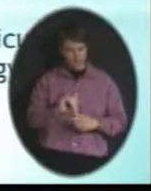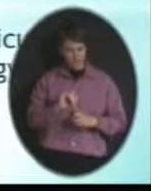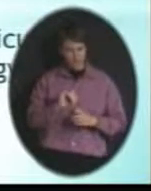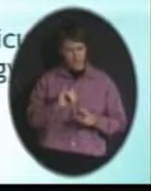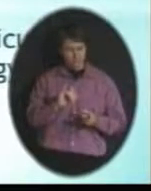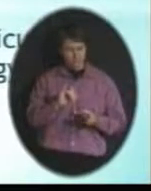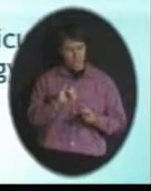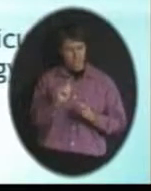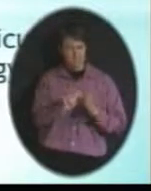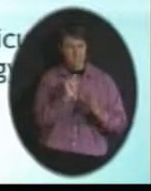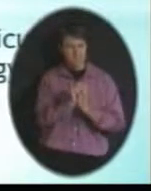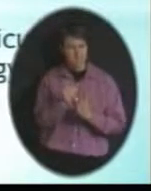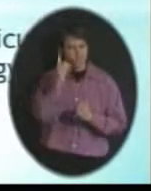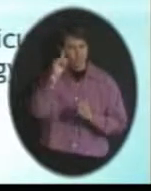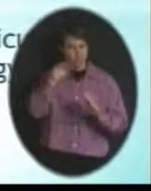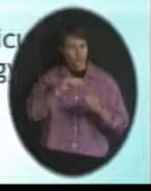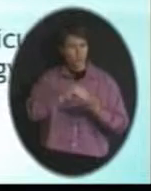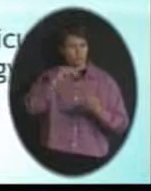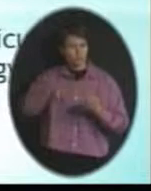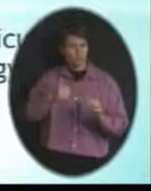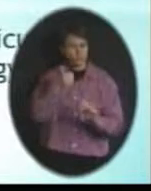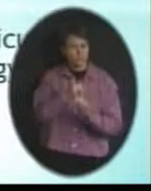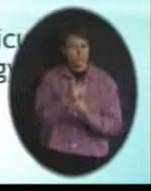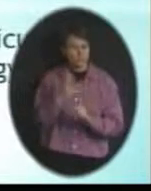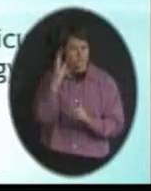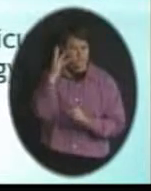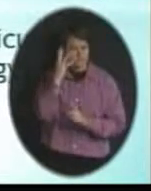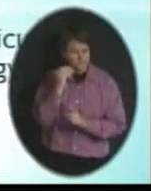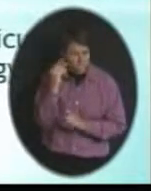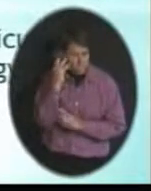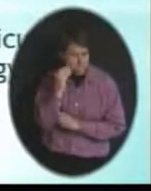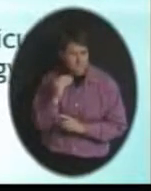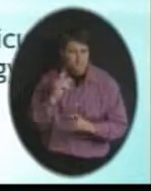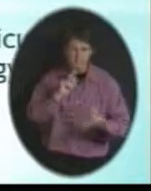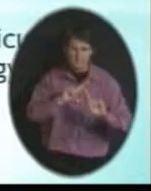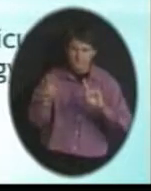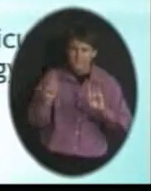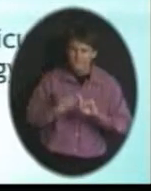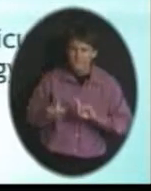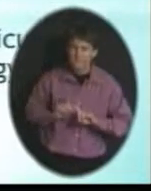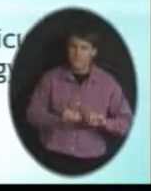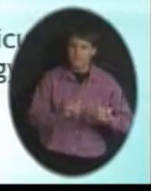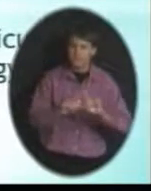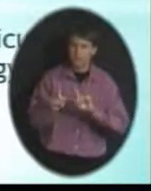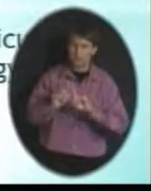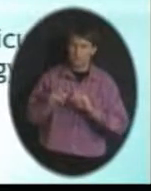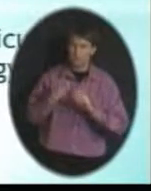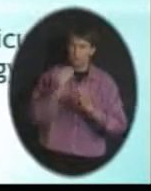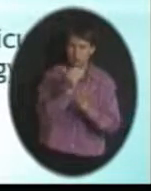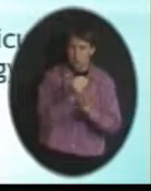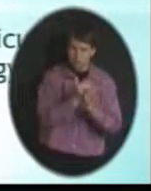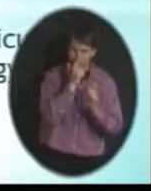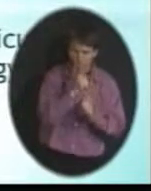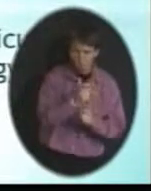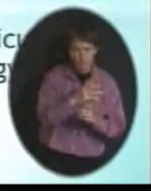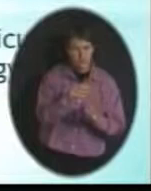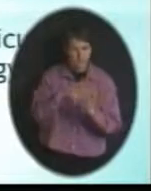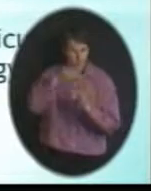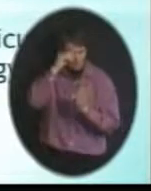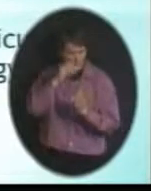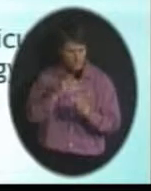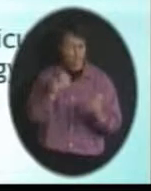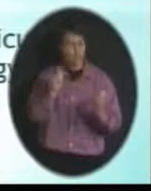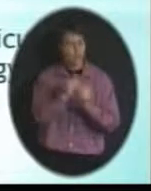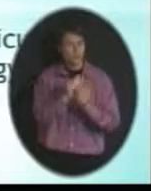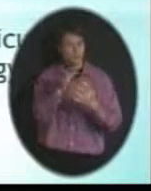students get a chance to explore and broaden their course interests and learning interests with elective